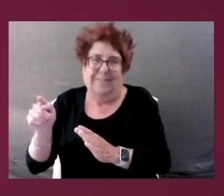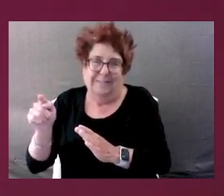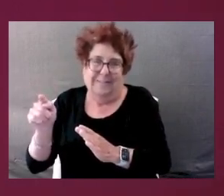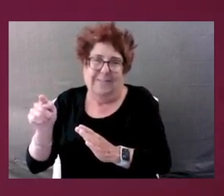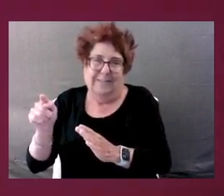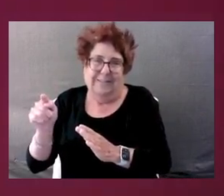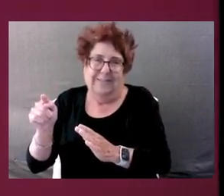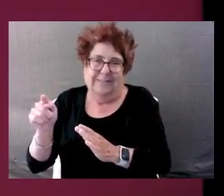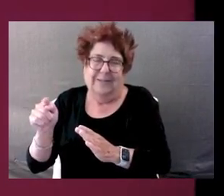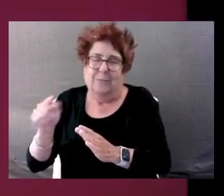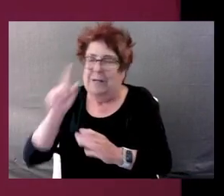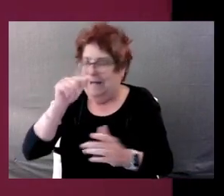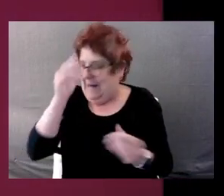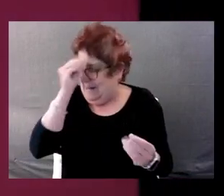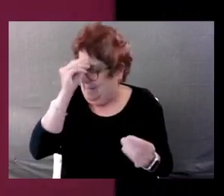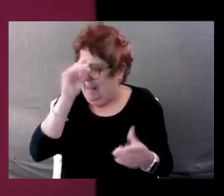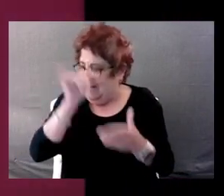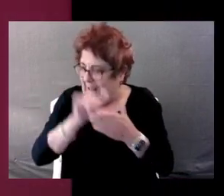communications.